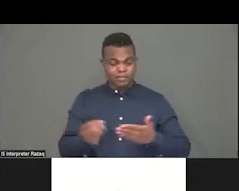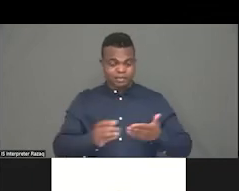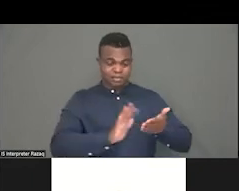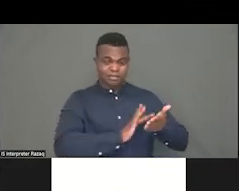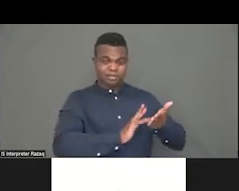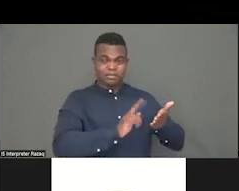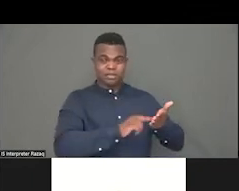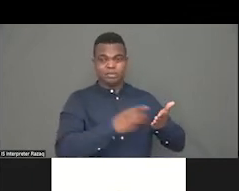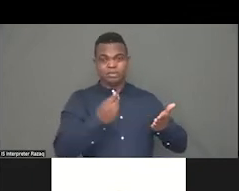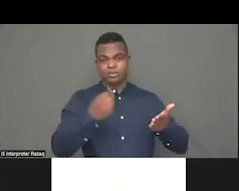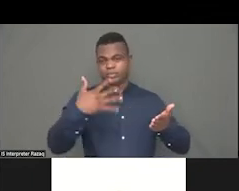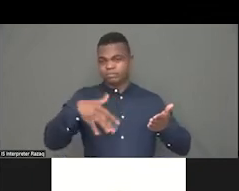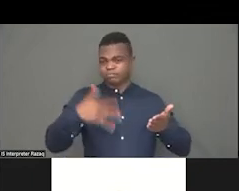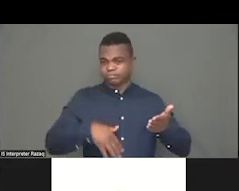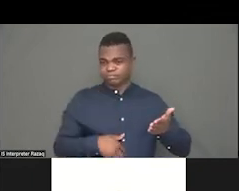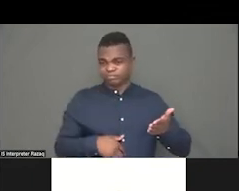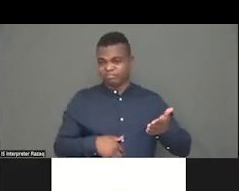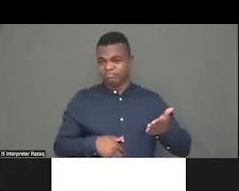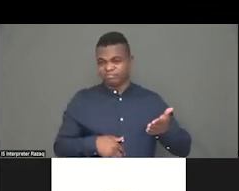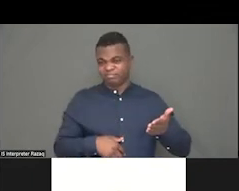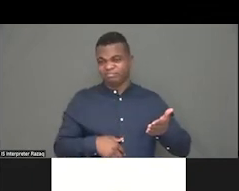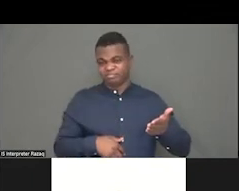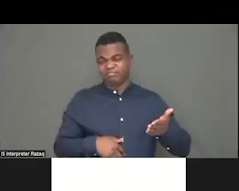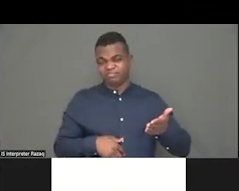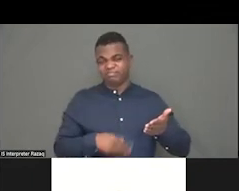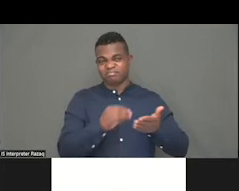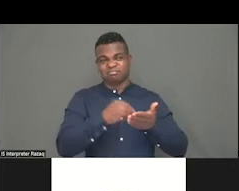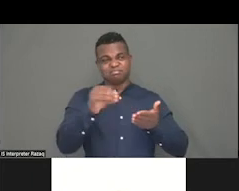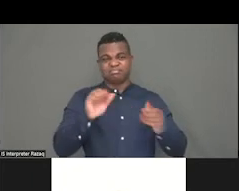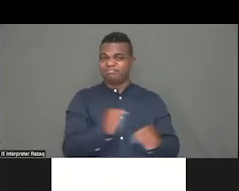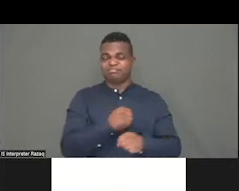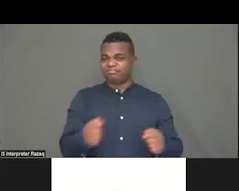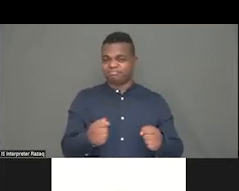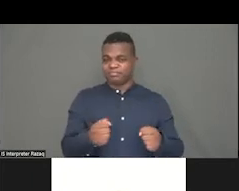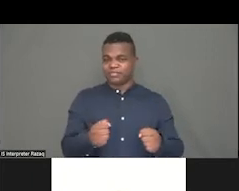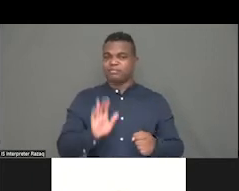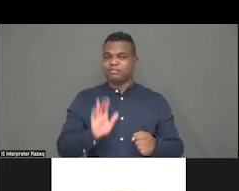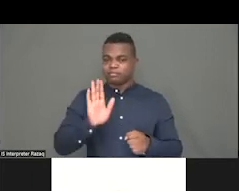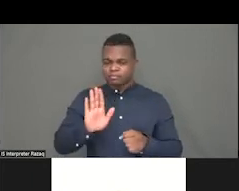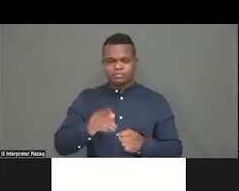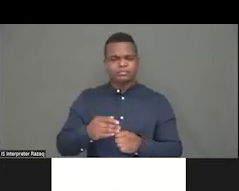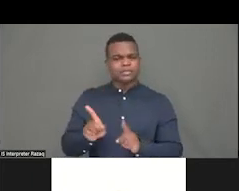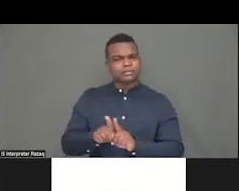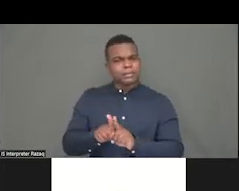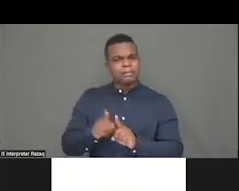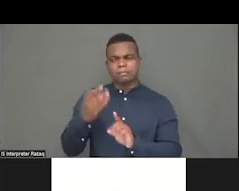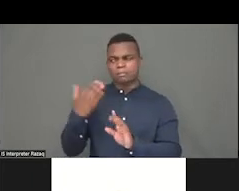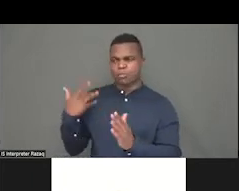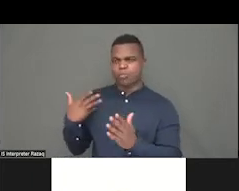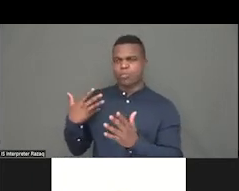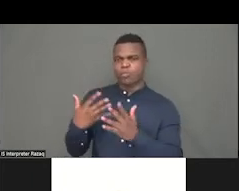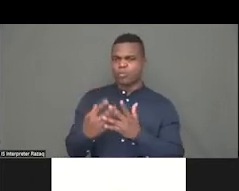you know, how affected by severe poverty, and the poverty effect maximized on learners